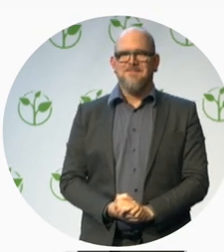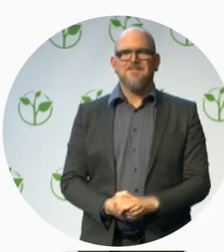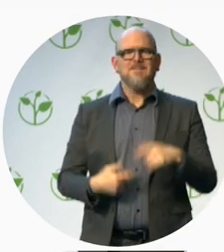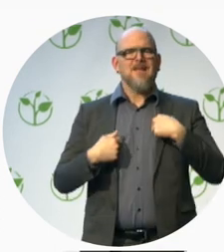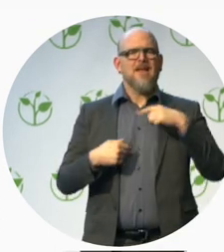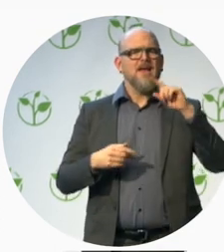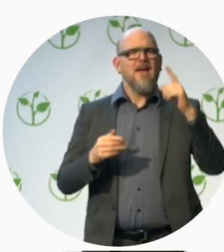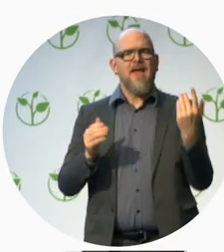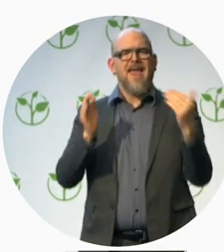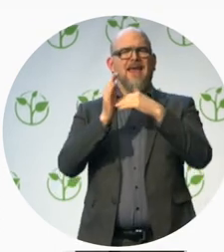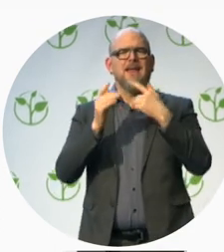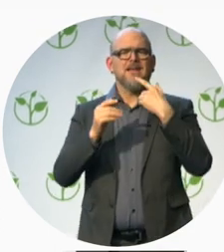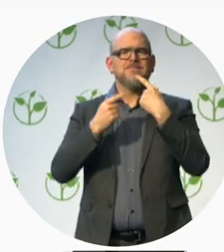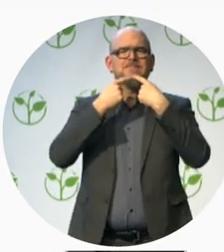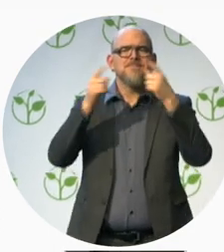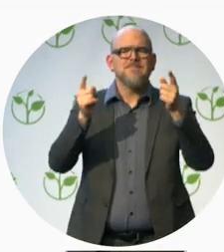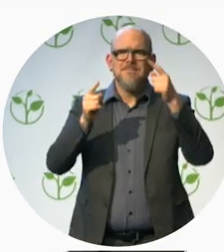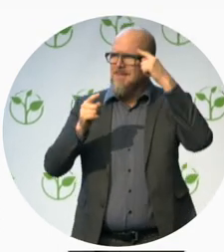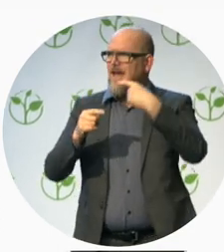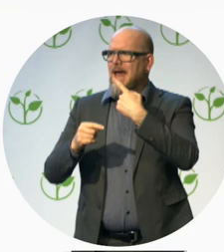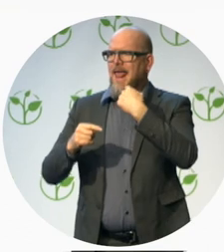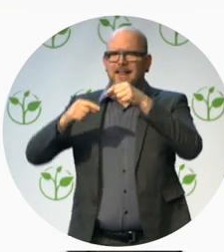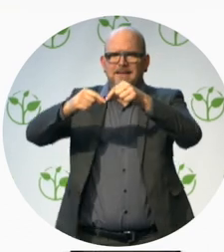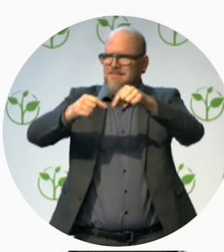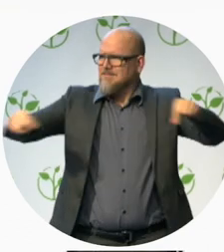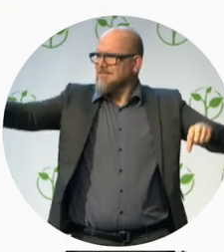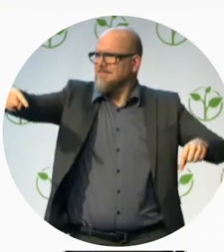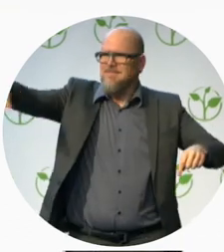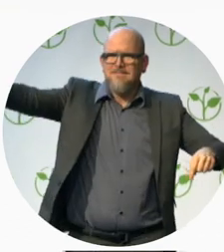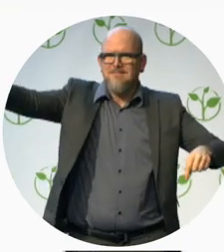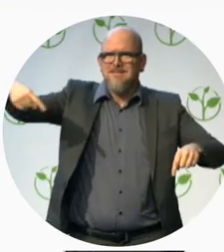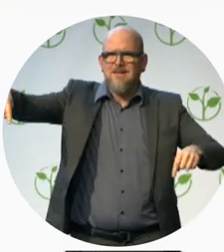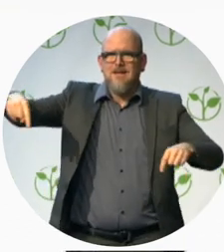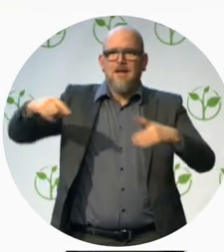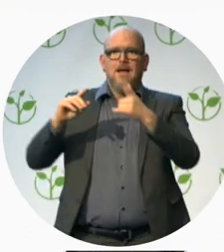has been brought closer to the stage to stop me wandering down.